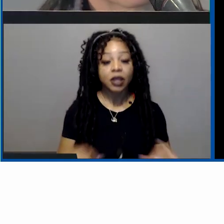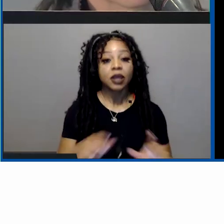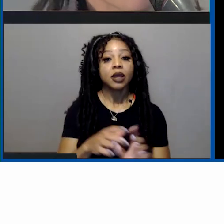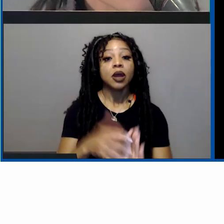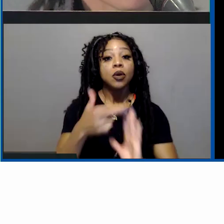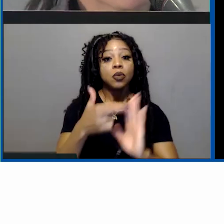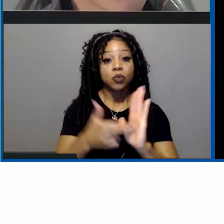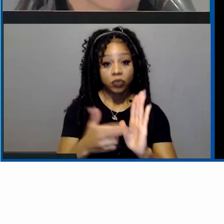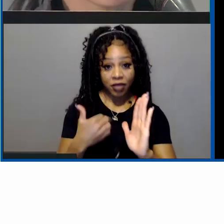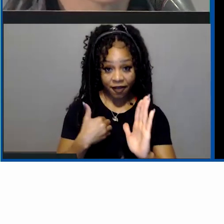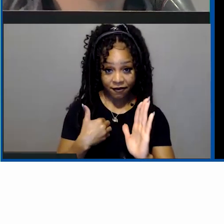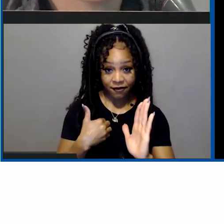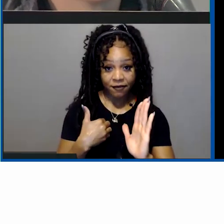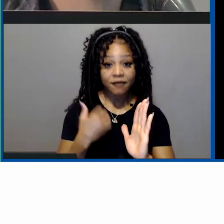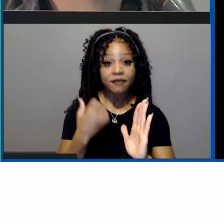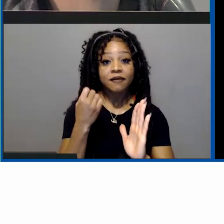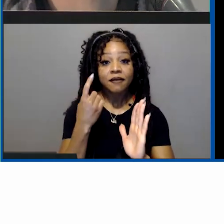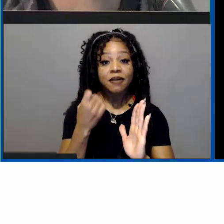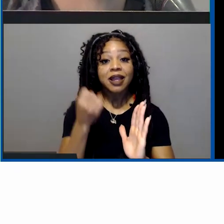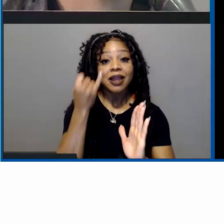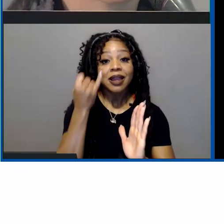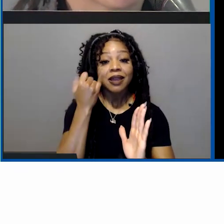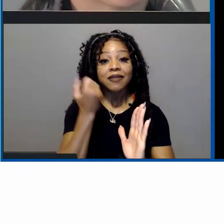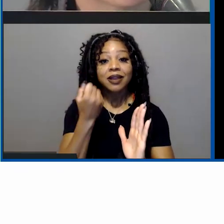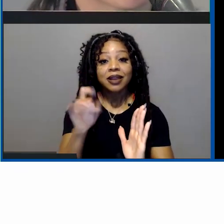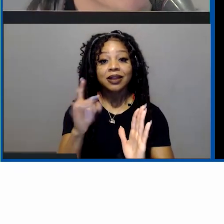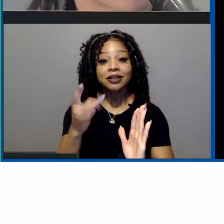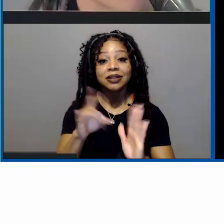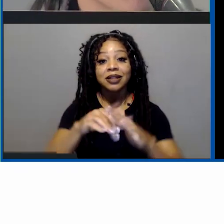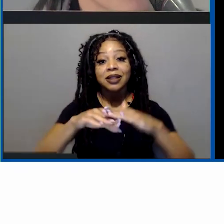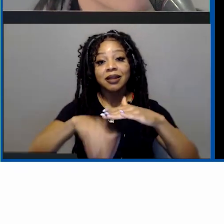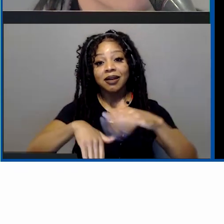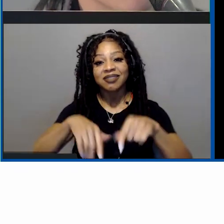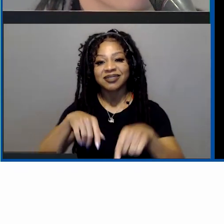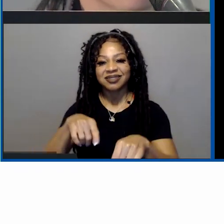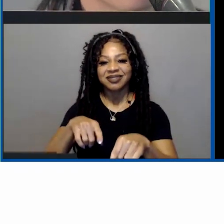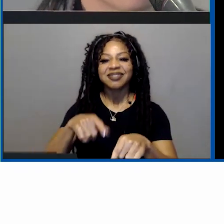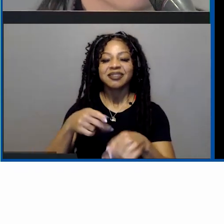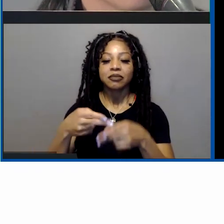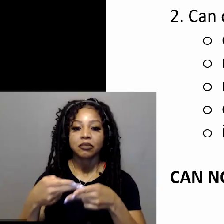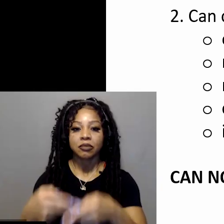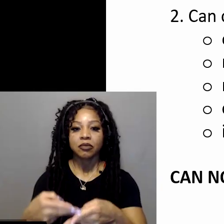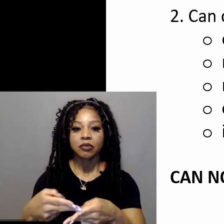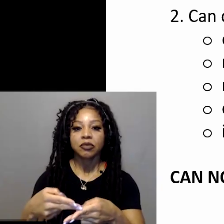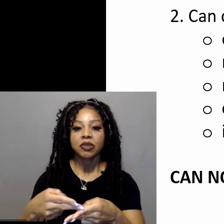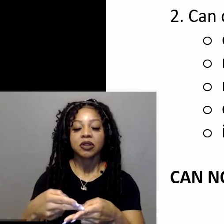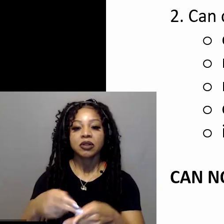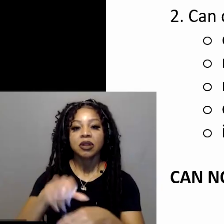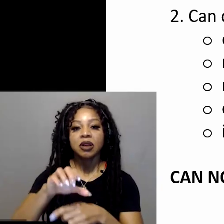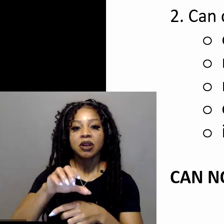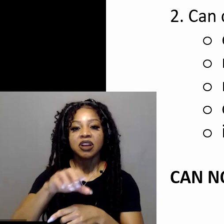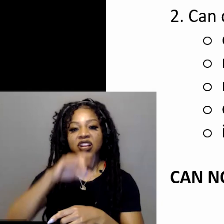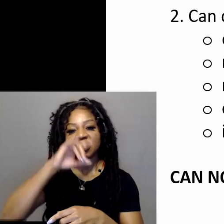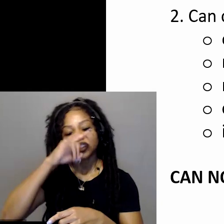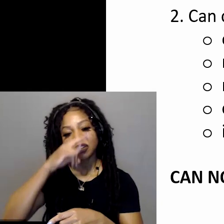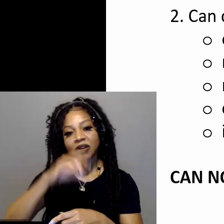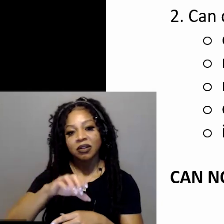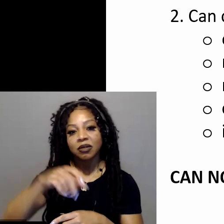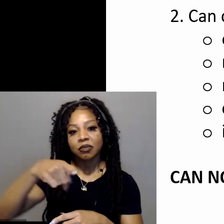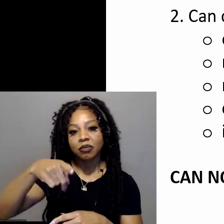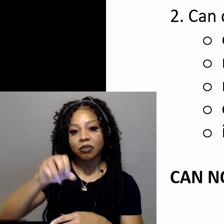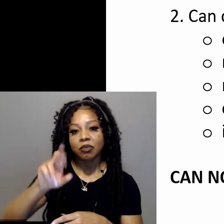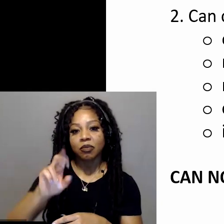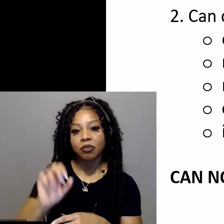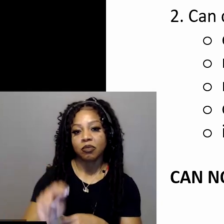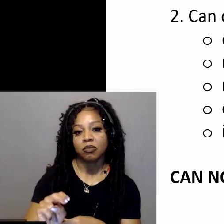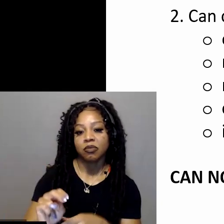18, because all those images, if they're under 18, is considered child pornography. So they've created a couple of exceptions